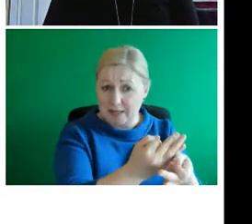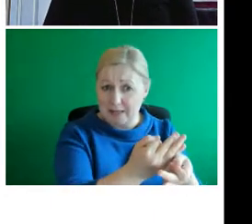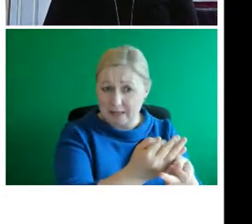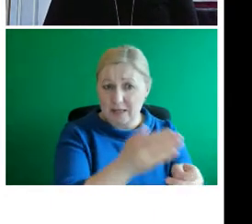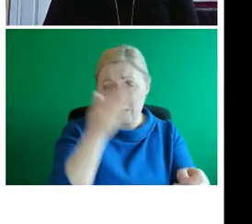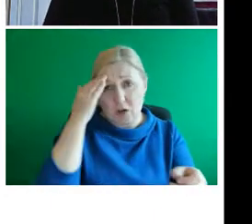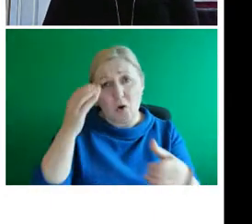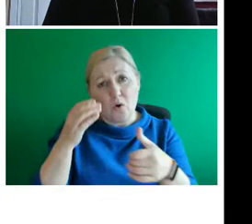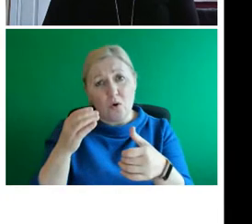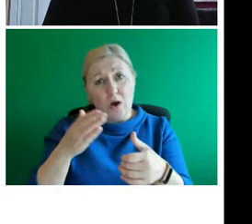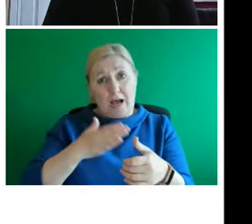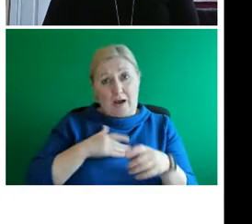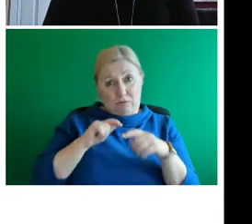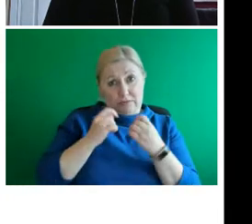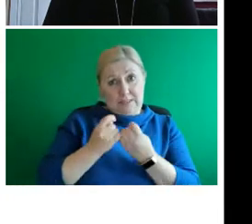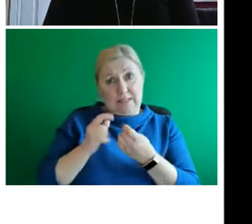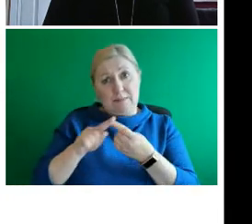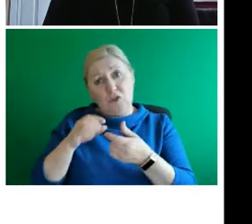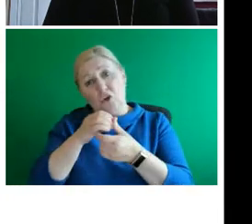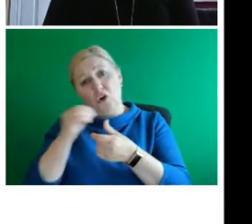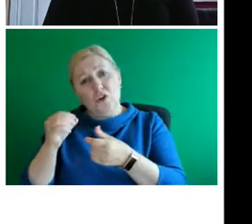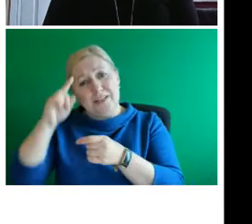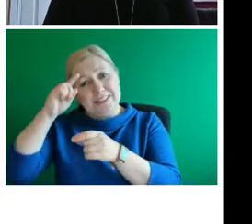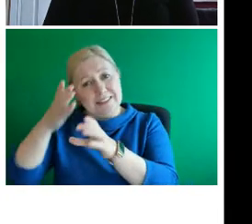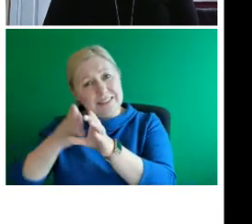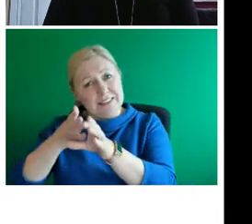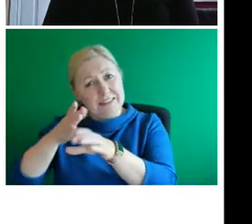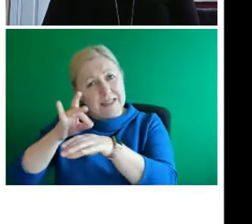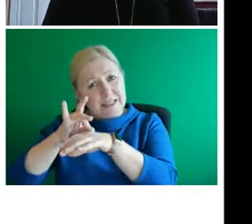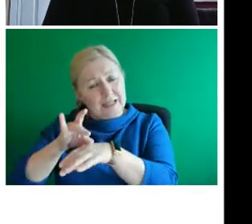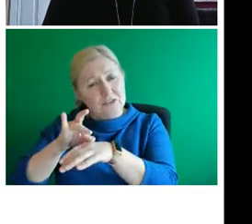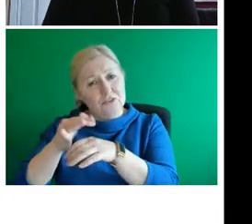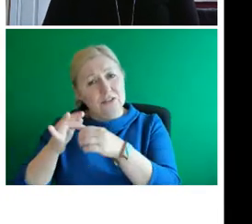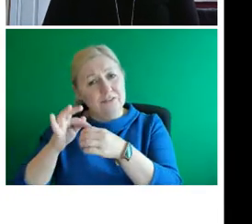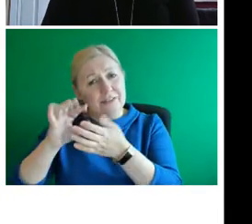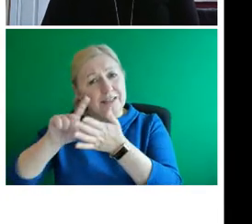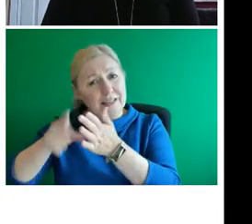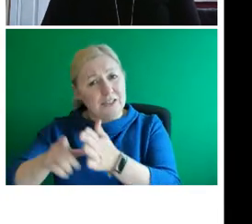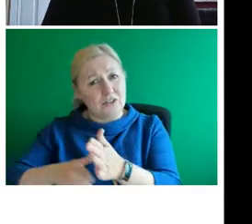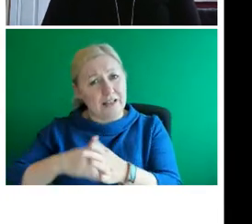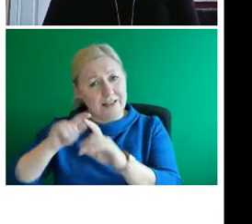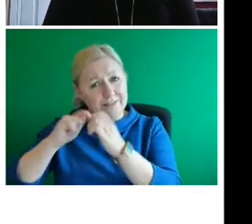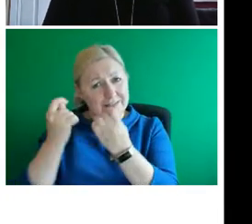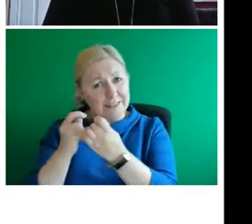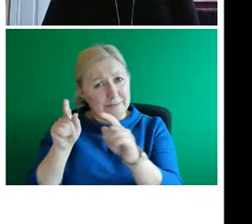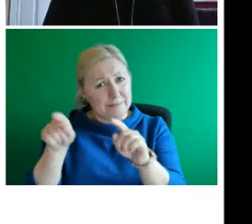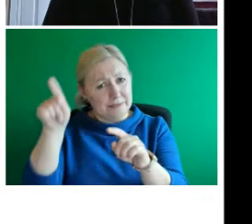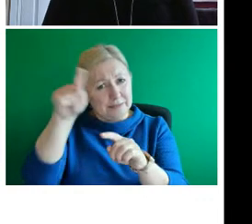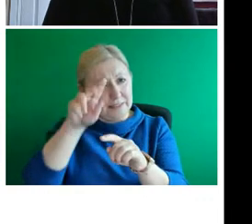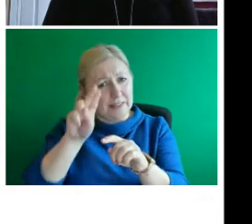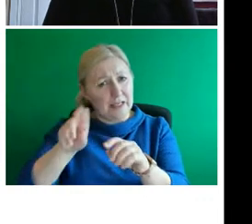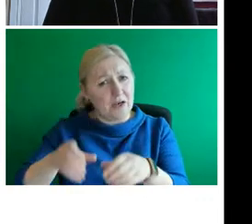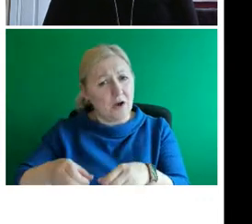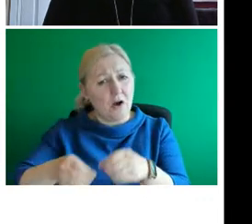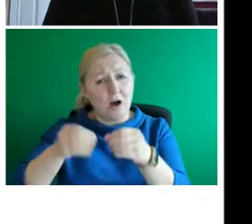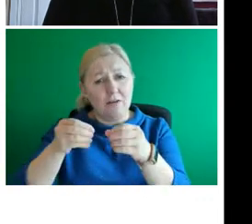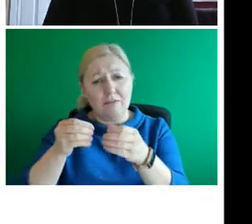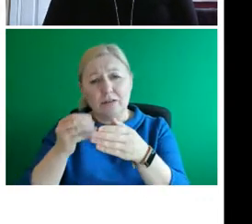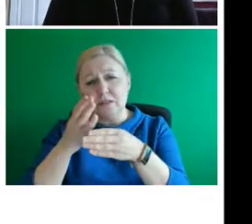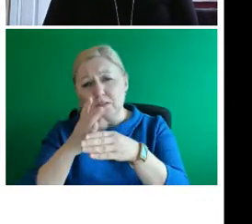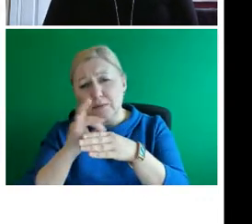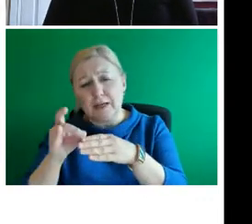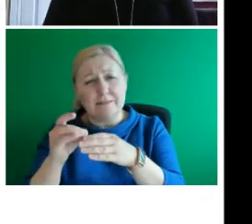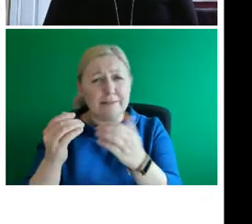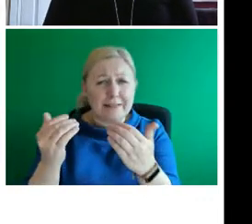teams around the country operate a dementia information group. And this would be just providing practical tips to the